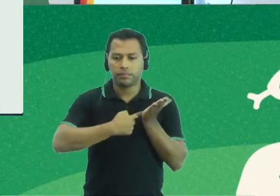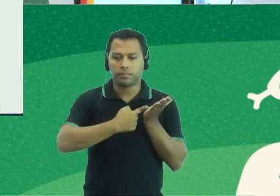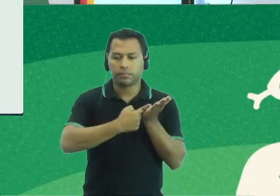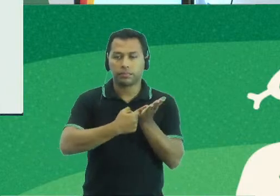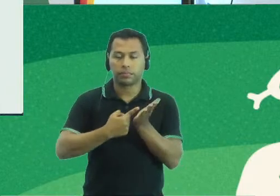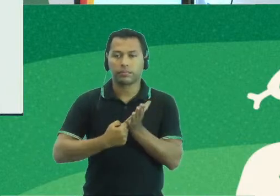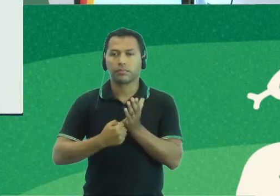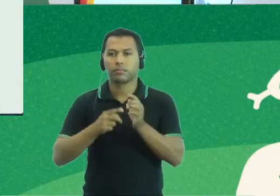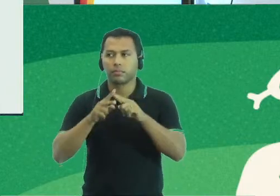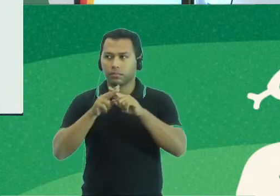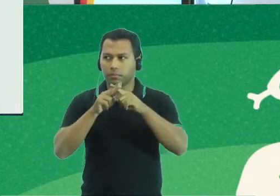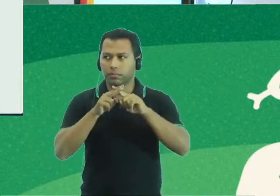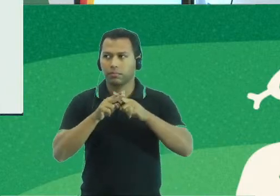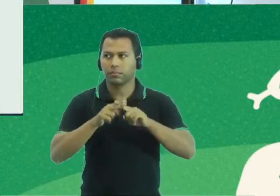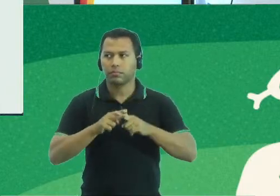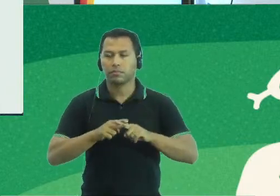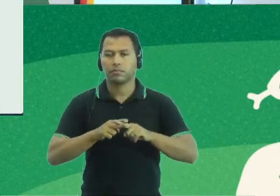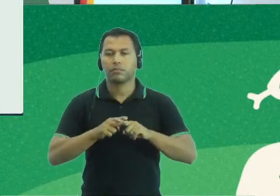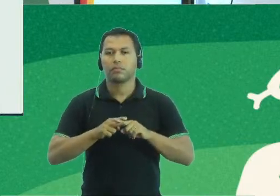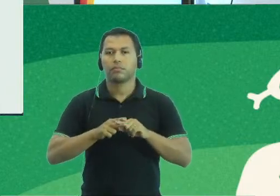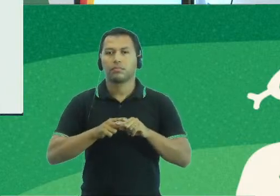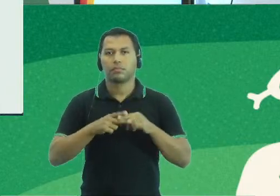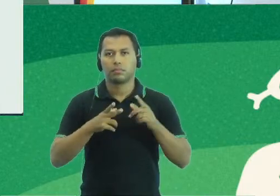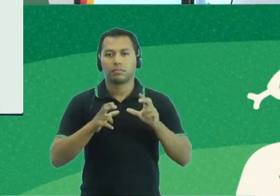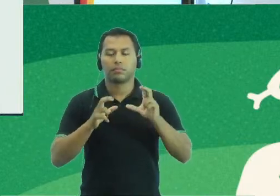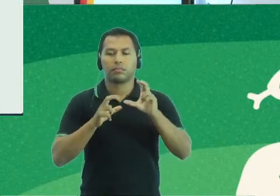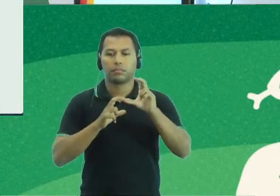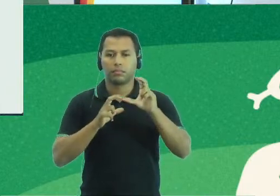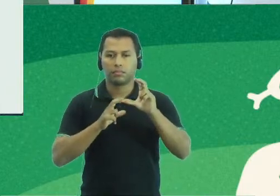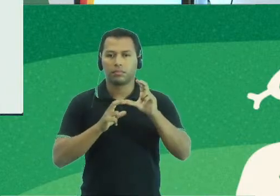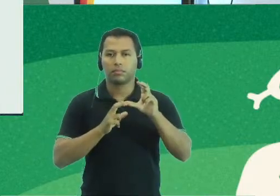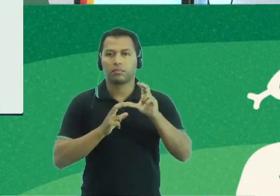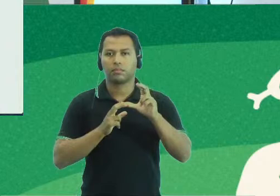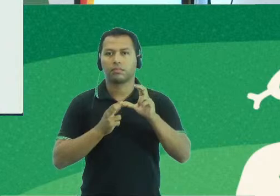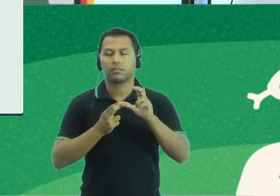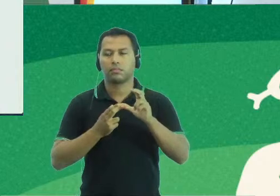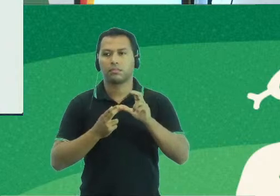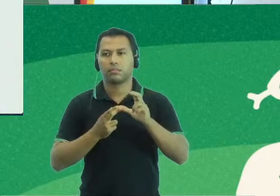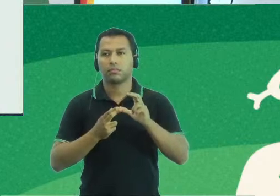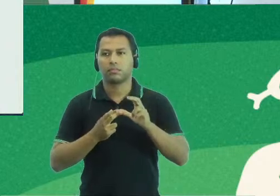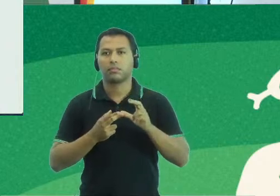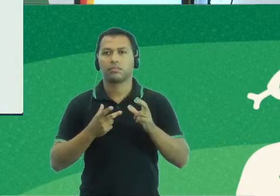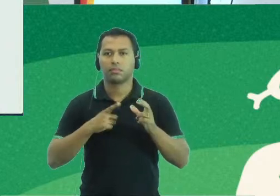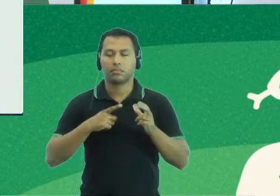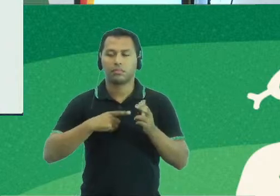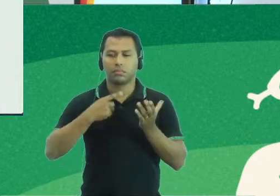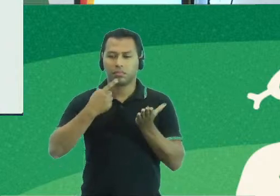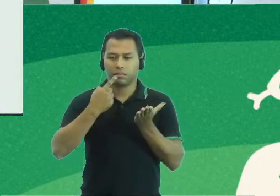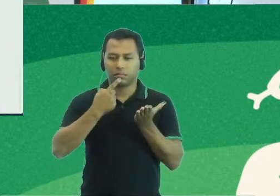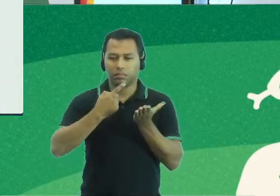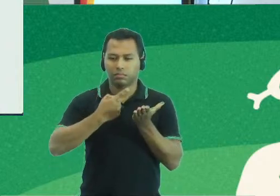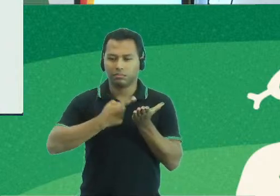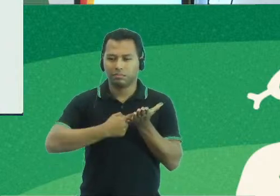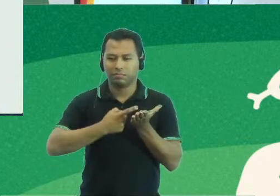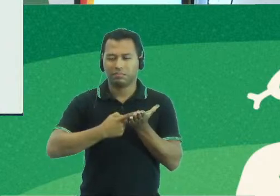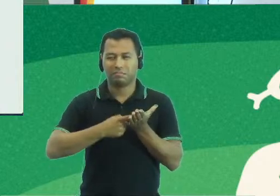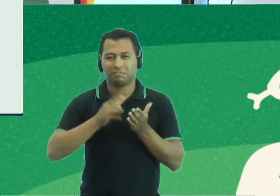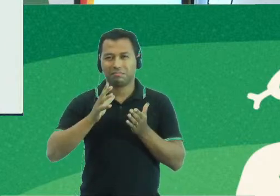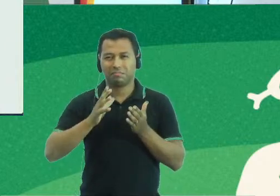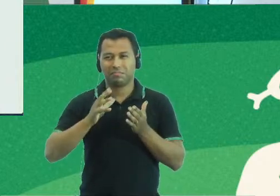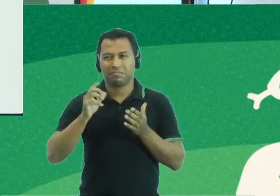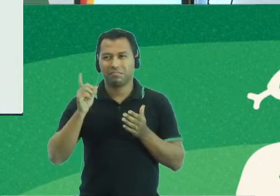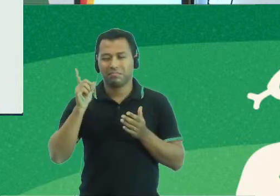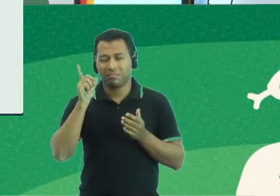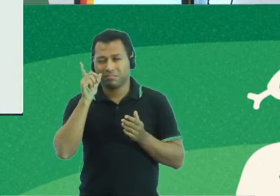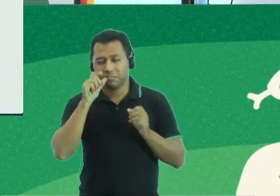use for scheduling tasks, but Celery can be a little bit more complicated. You can do a lot with it, but Redis queue is just kind of easier for when you're trying